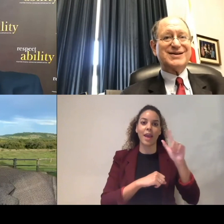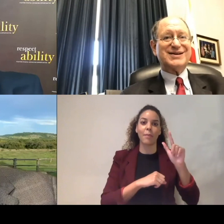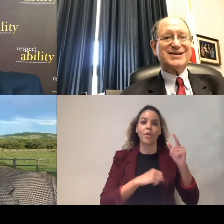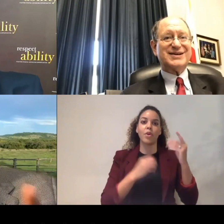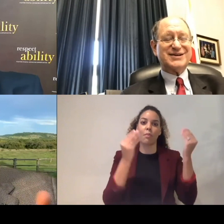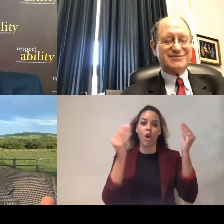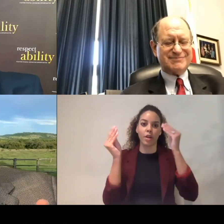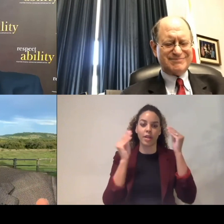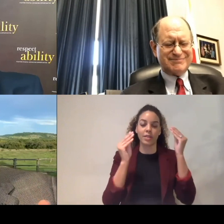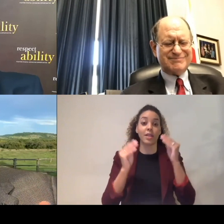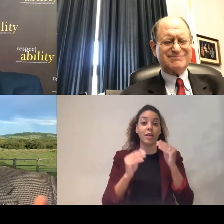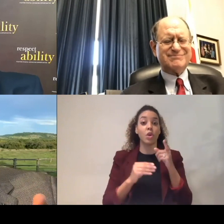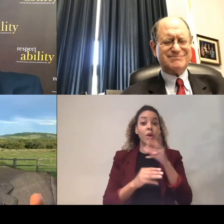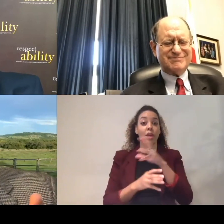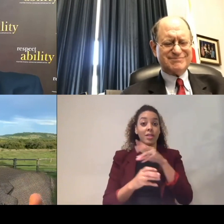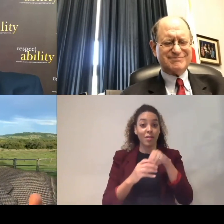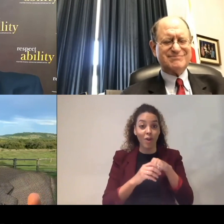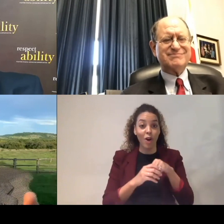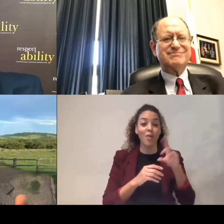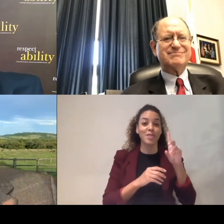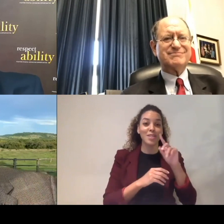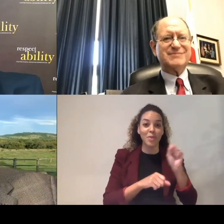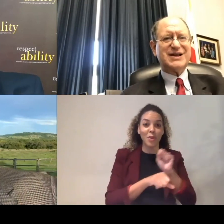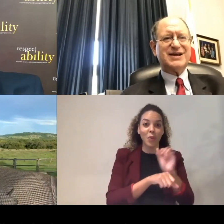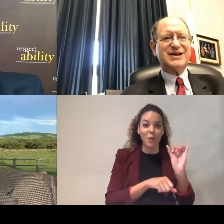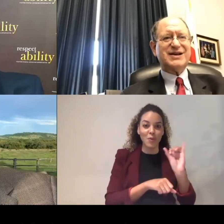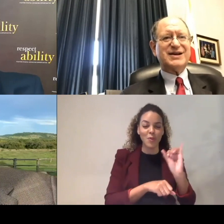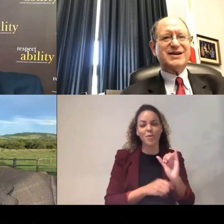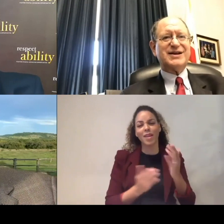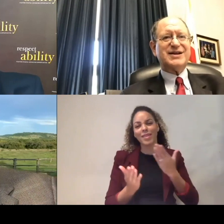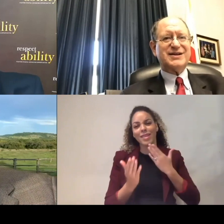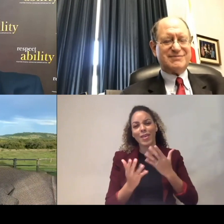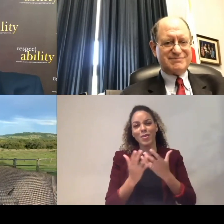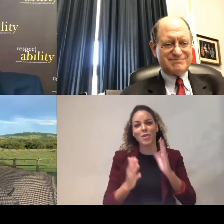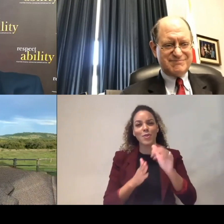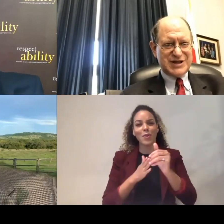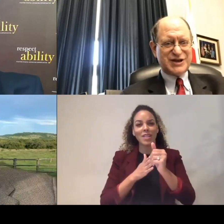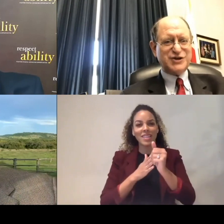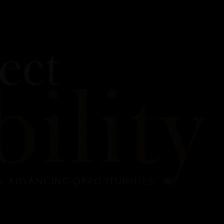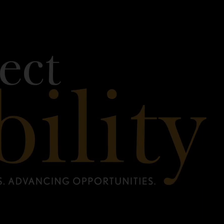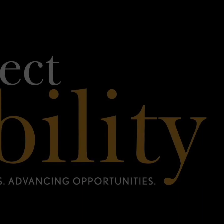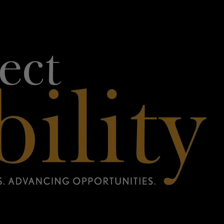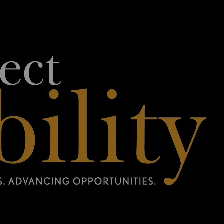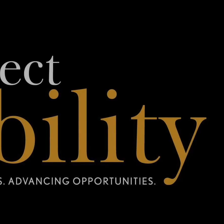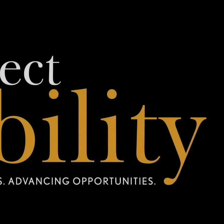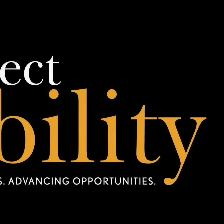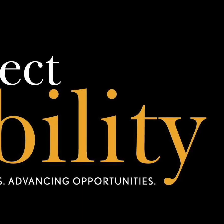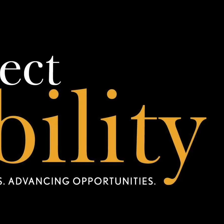also is involved with disability work. So, Brad, thank you very much for your leadership. Thank you.